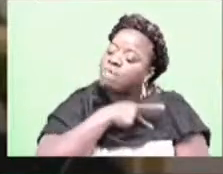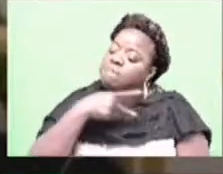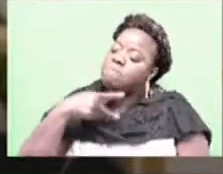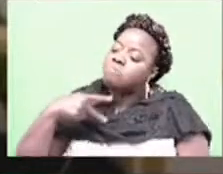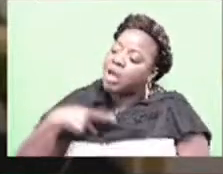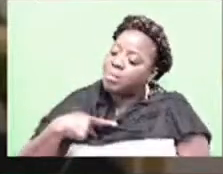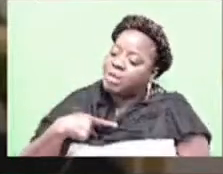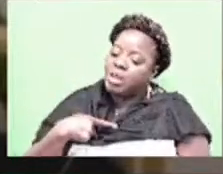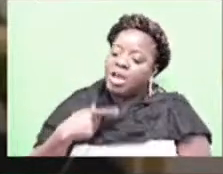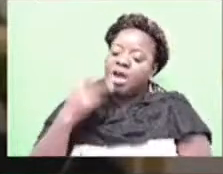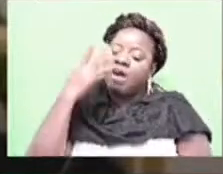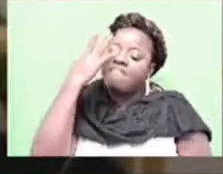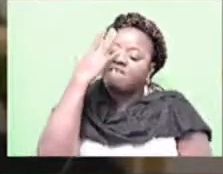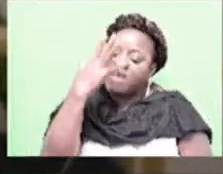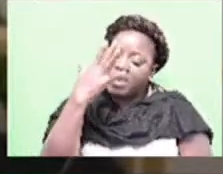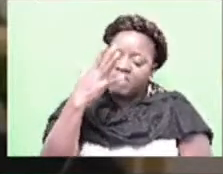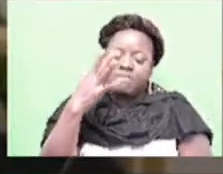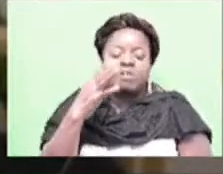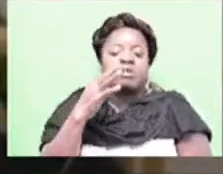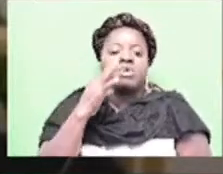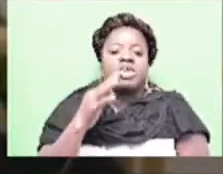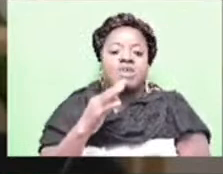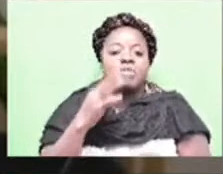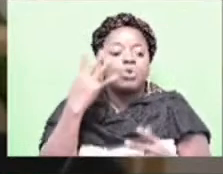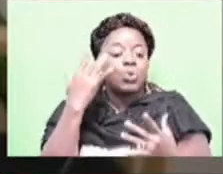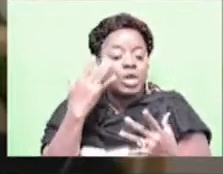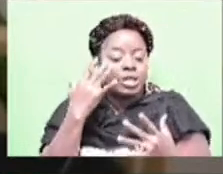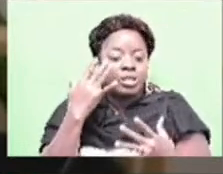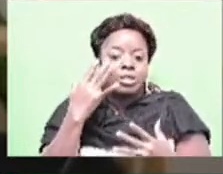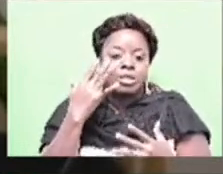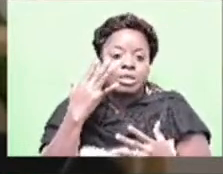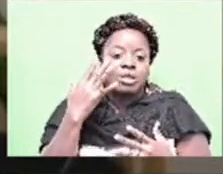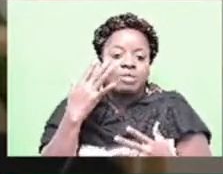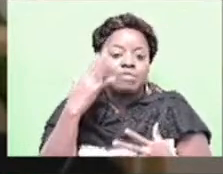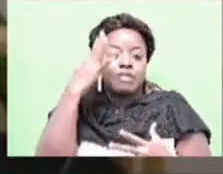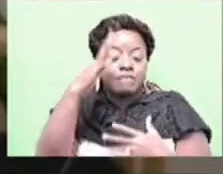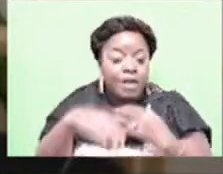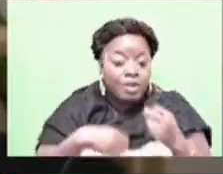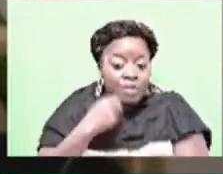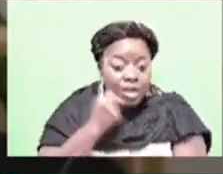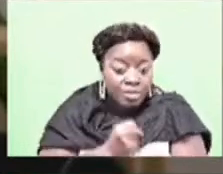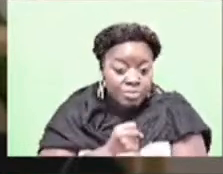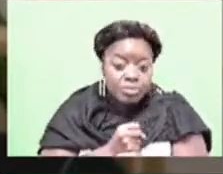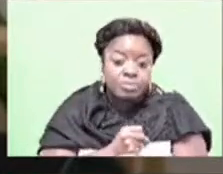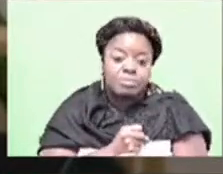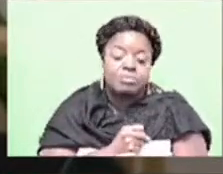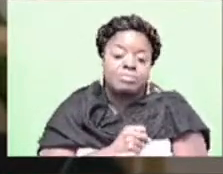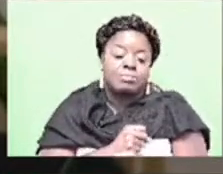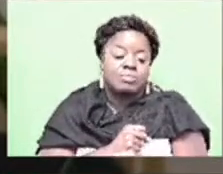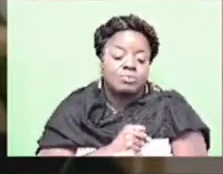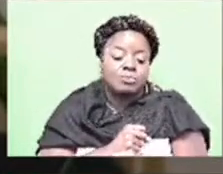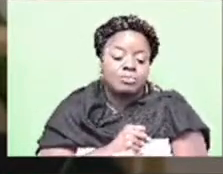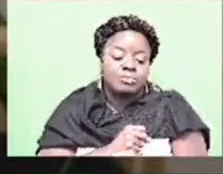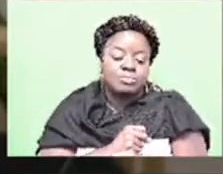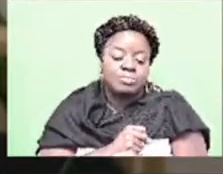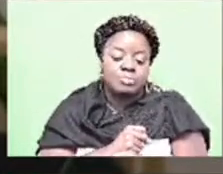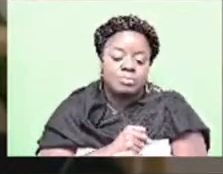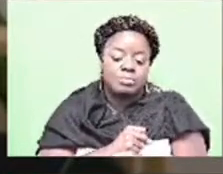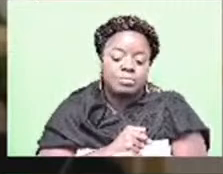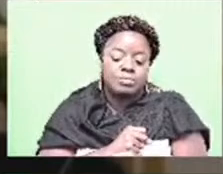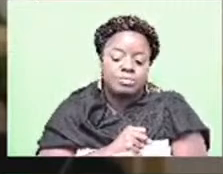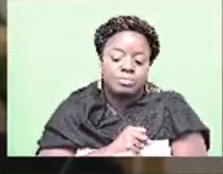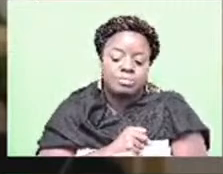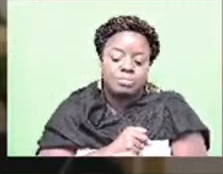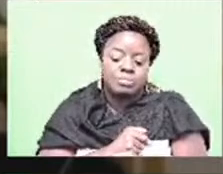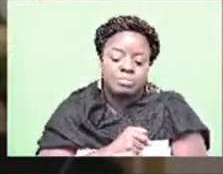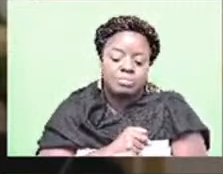sessions should you hold on in the 5 years, which we doubt very much, the rate that you're going from day one. But,